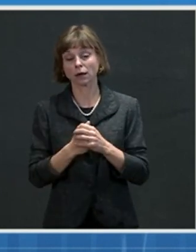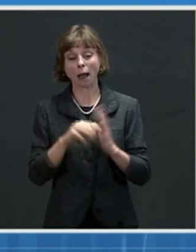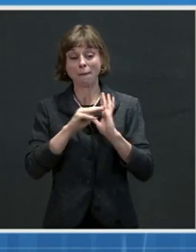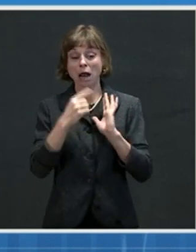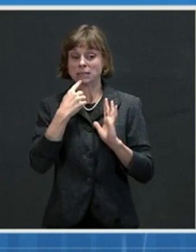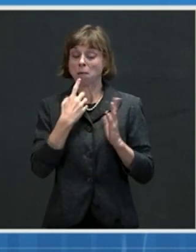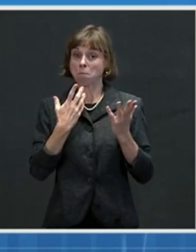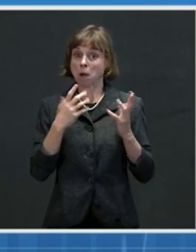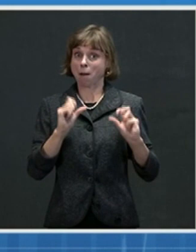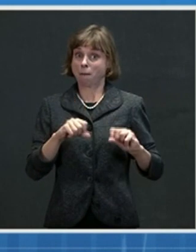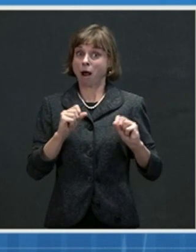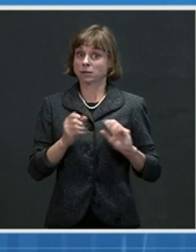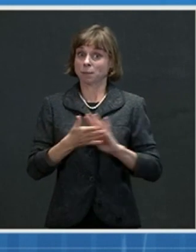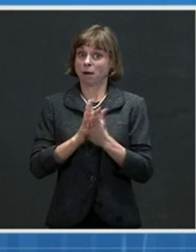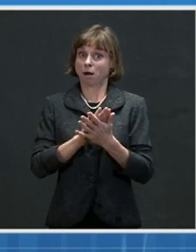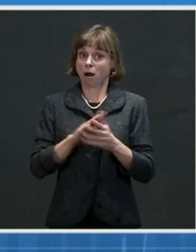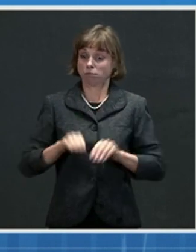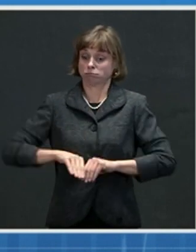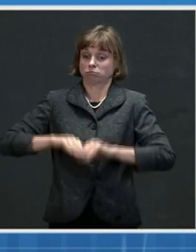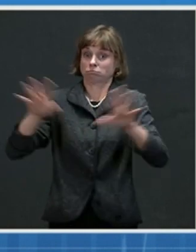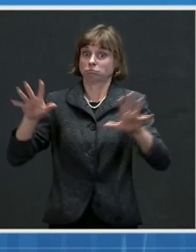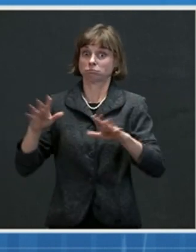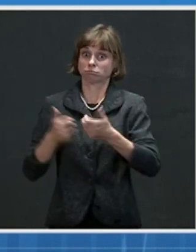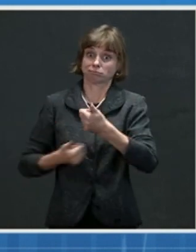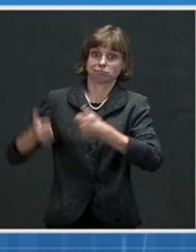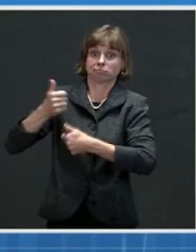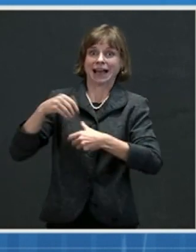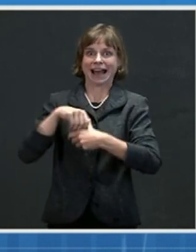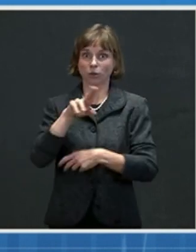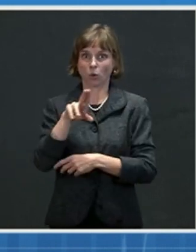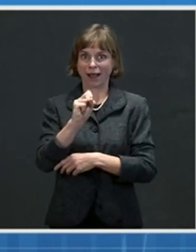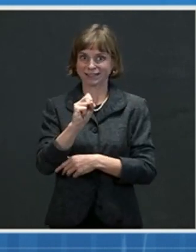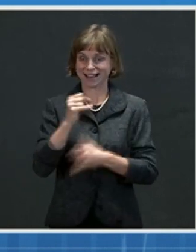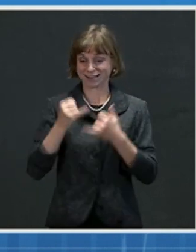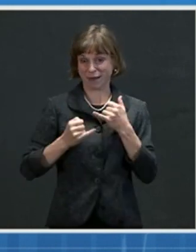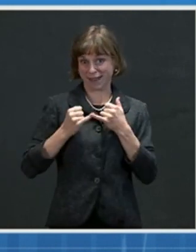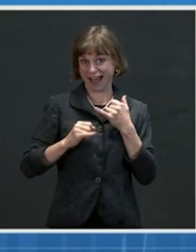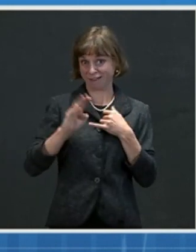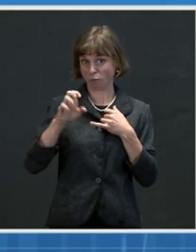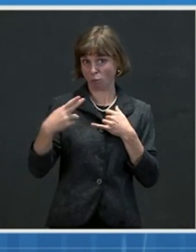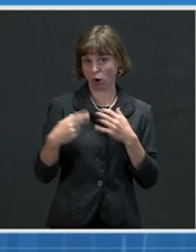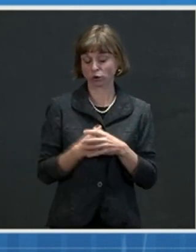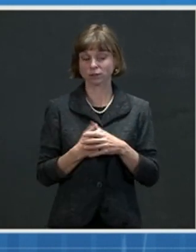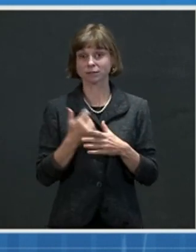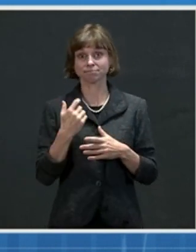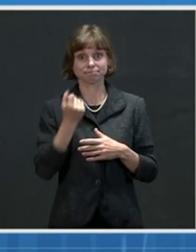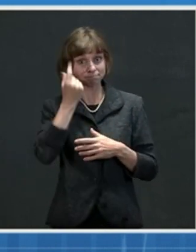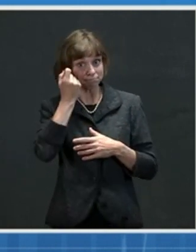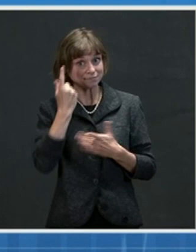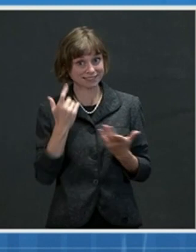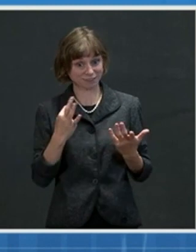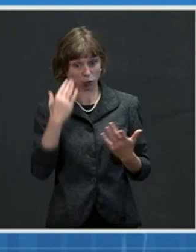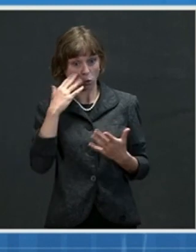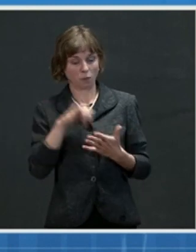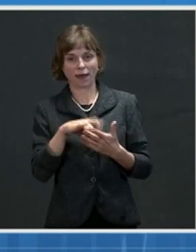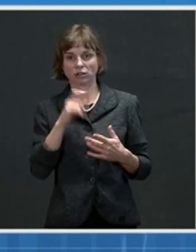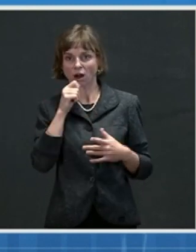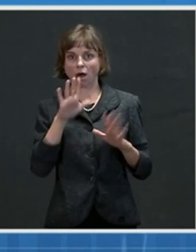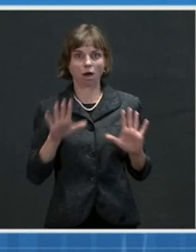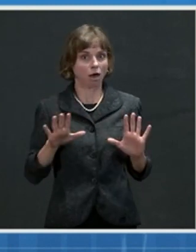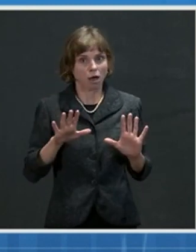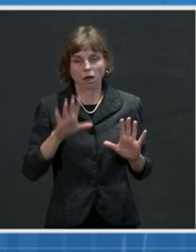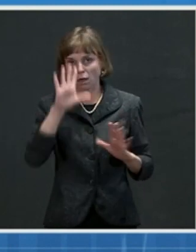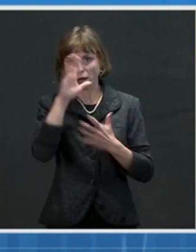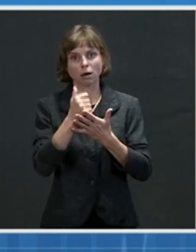in the United States by the end of March. That being the case, we should not despair at that, because